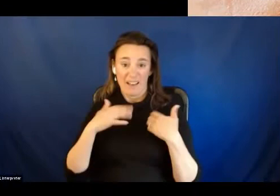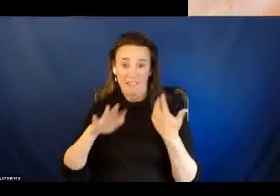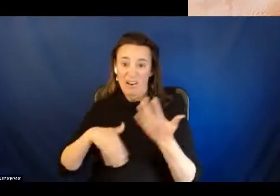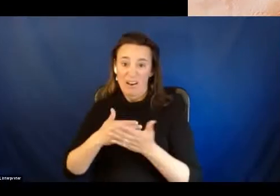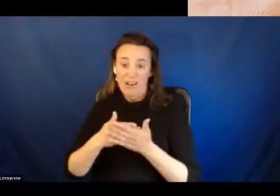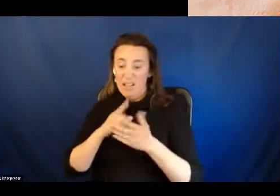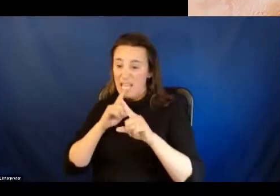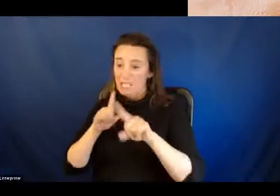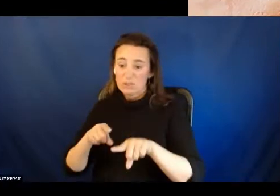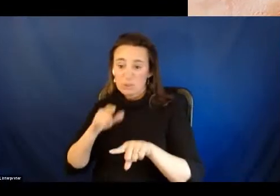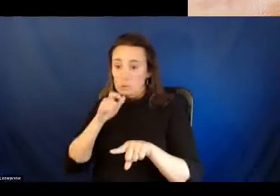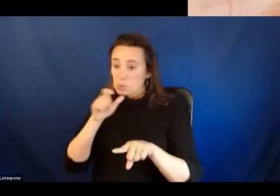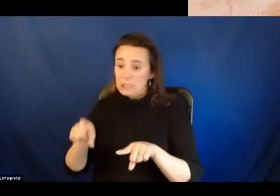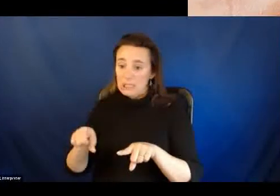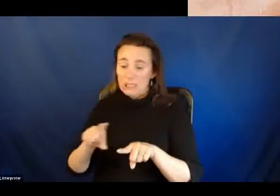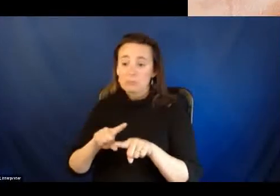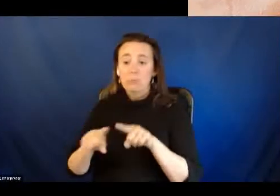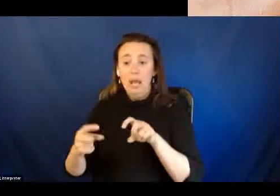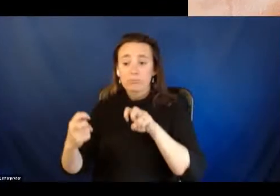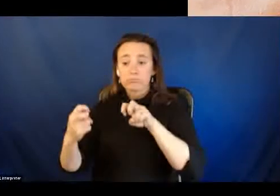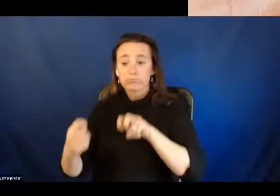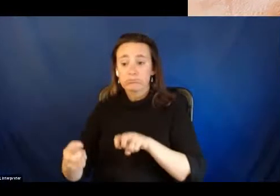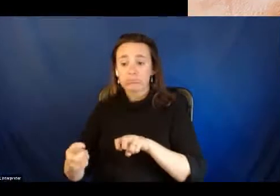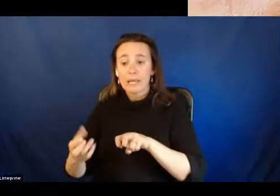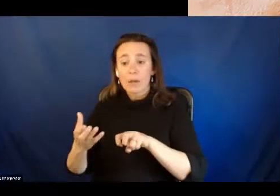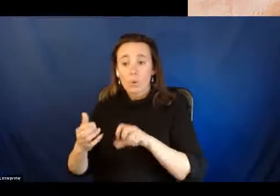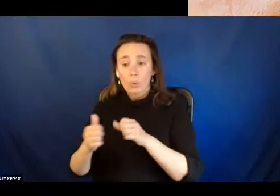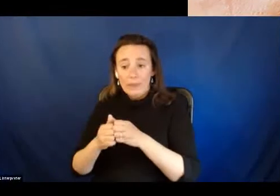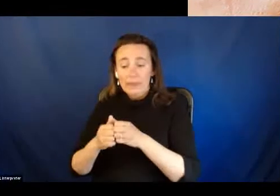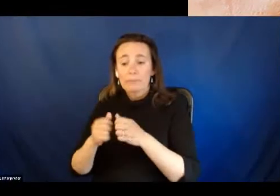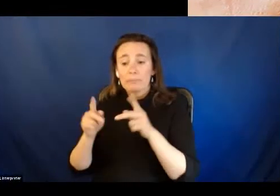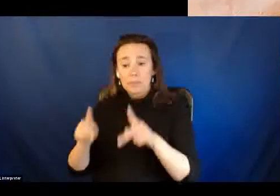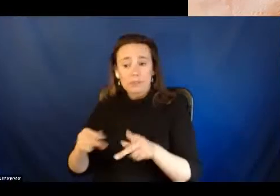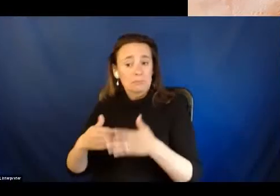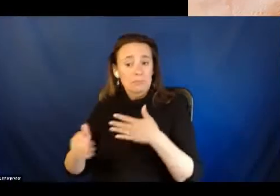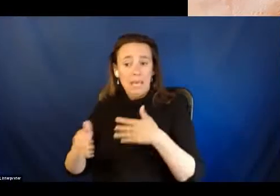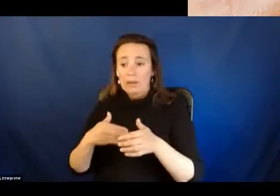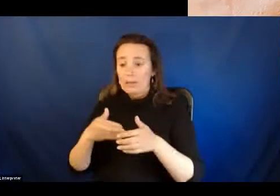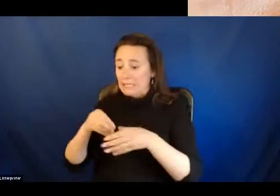being there, even if it's not physically, can be really helpful for survivors.